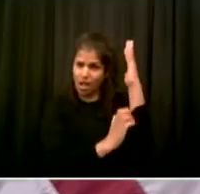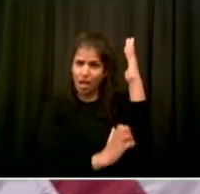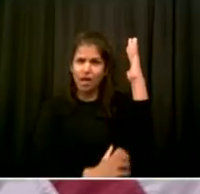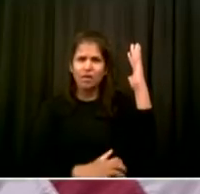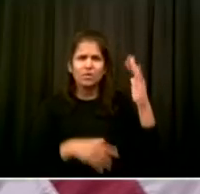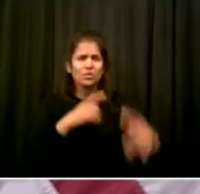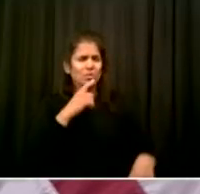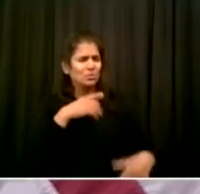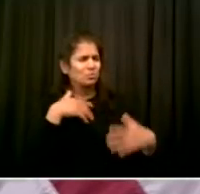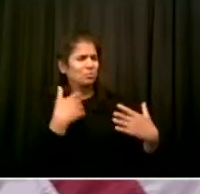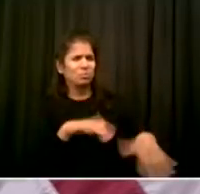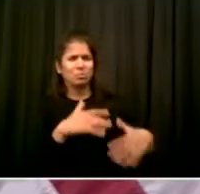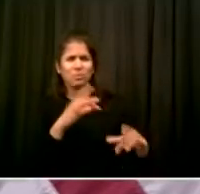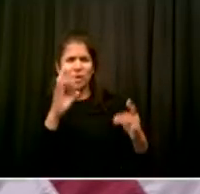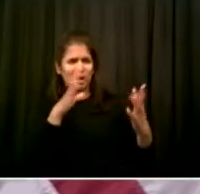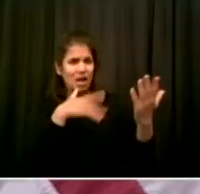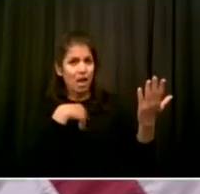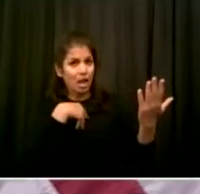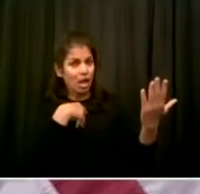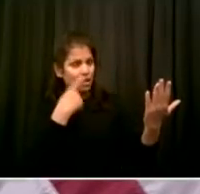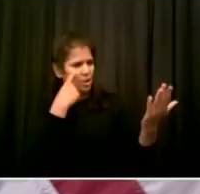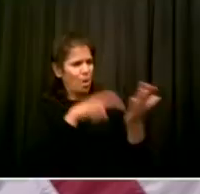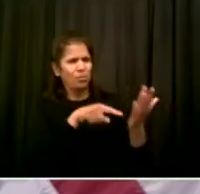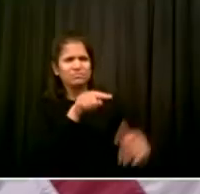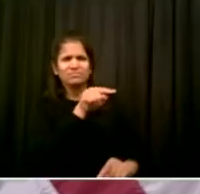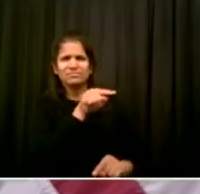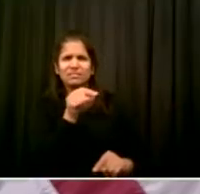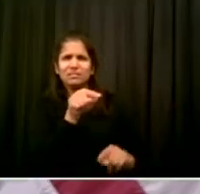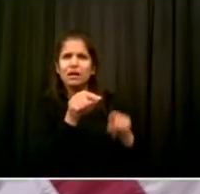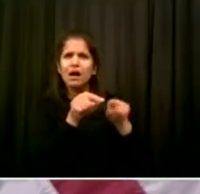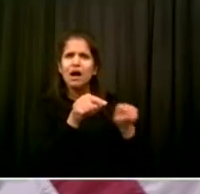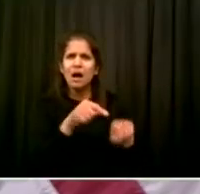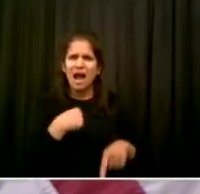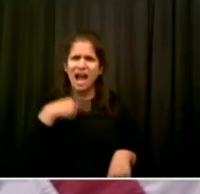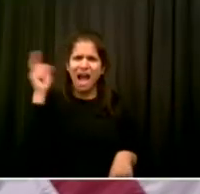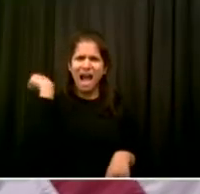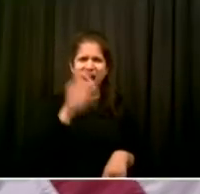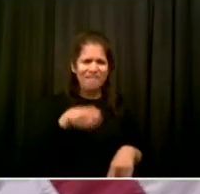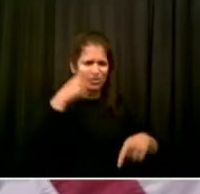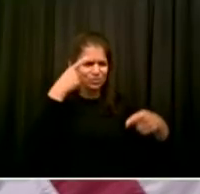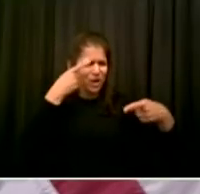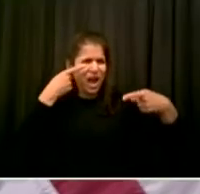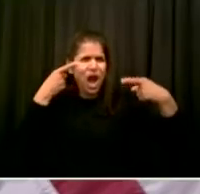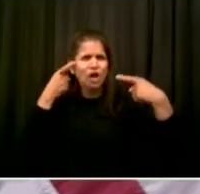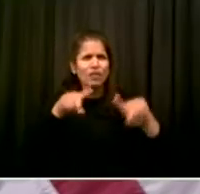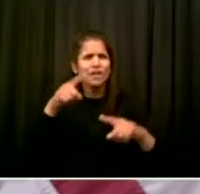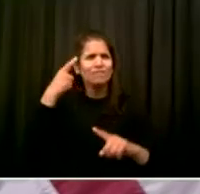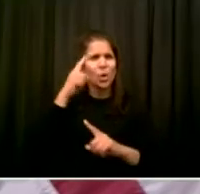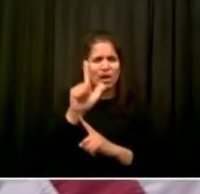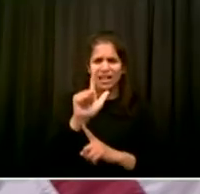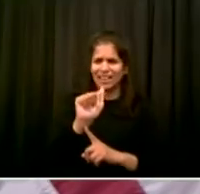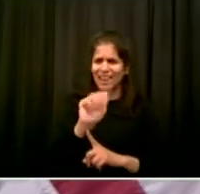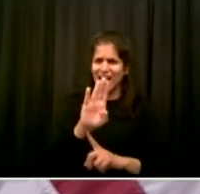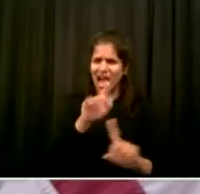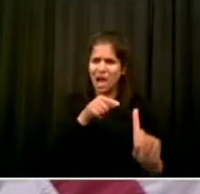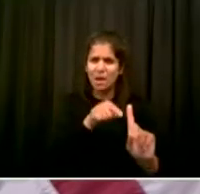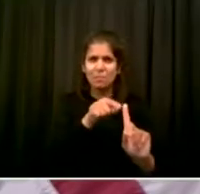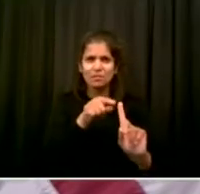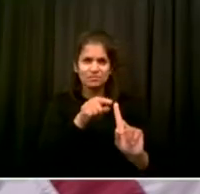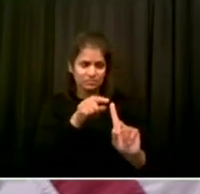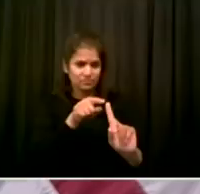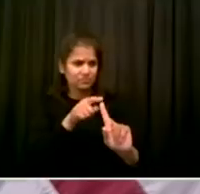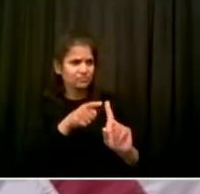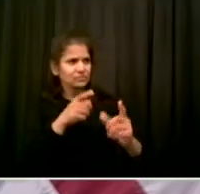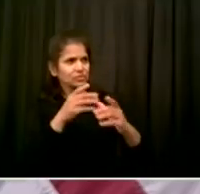information, that they could change the terms of the agreement at any time, which included an area that mentioned payment of services.